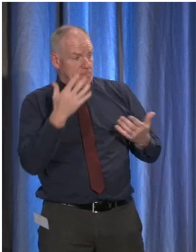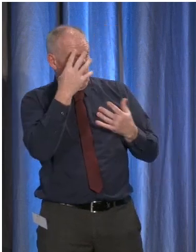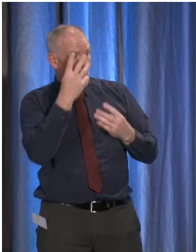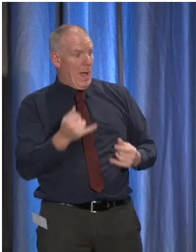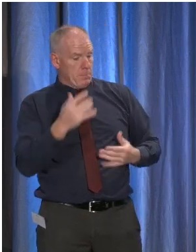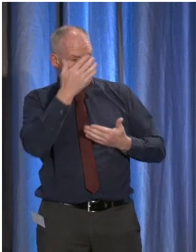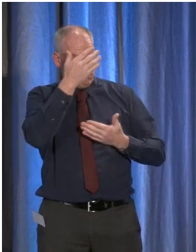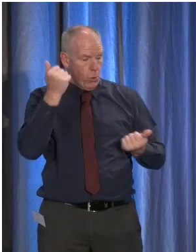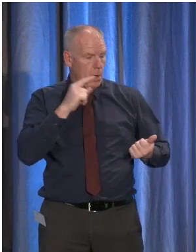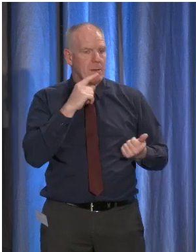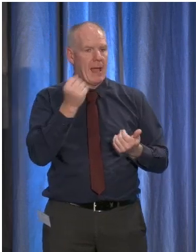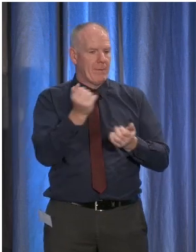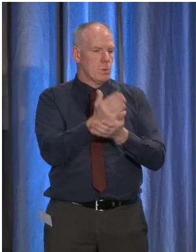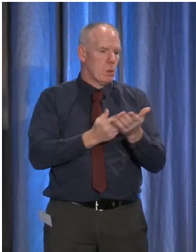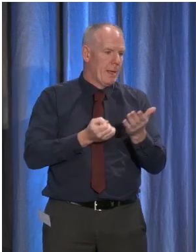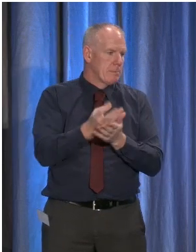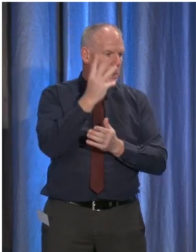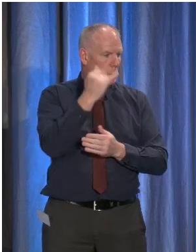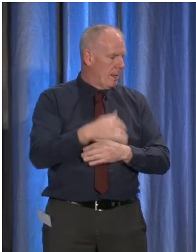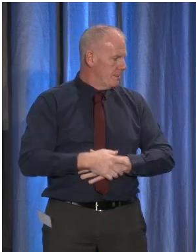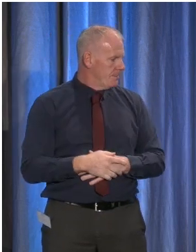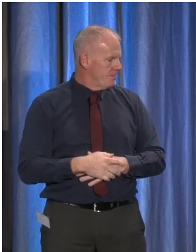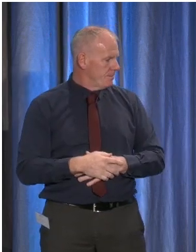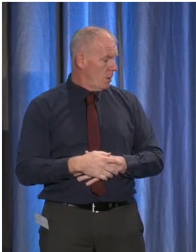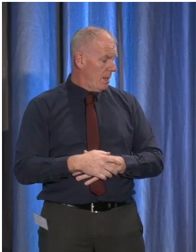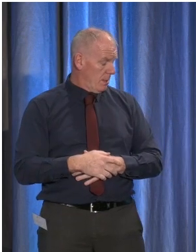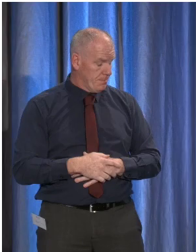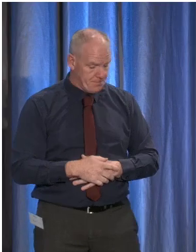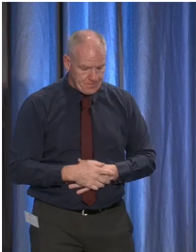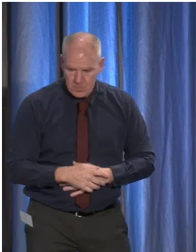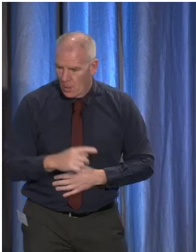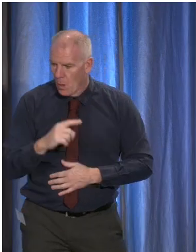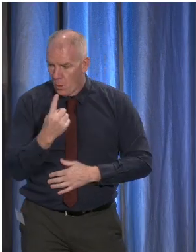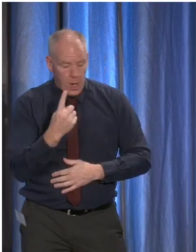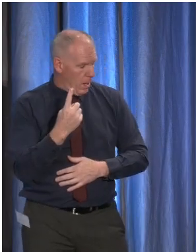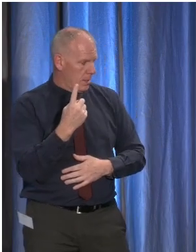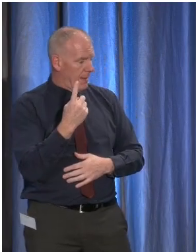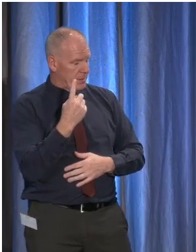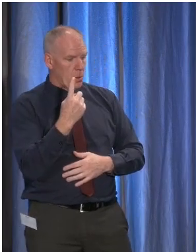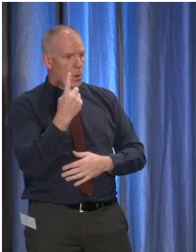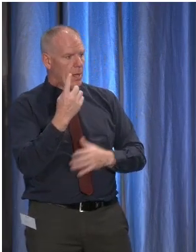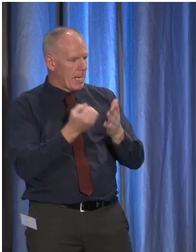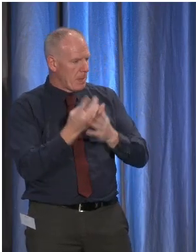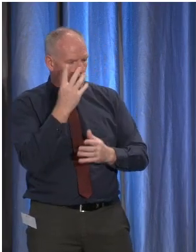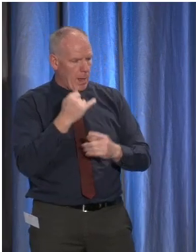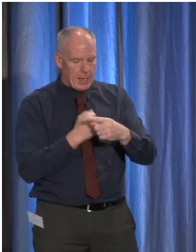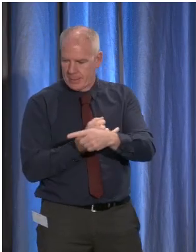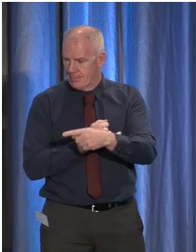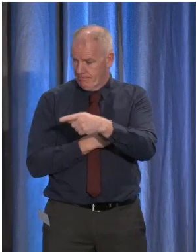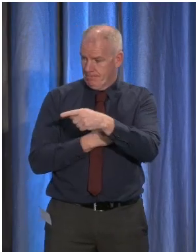but we've got some possible explanations. So we think that one of the explanations is as follows.